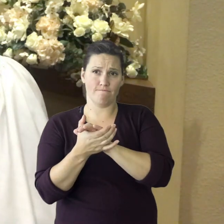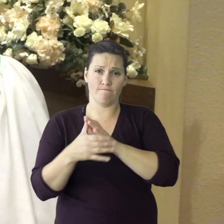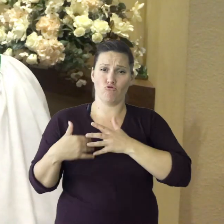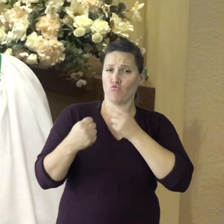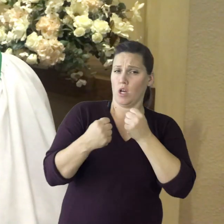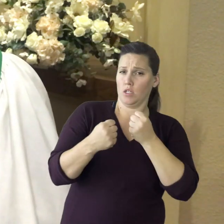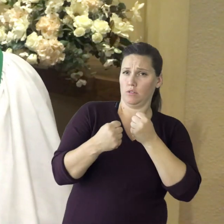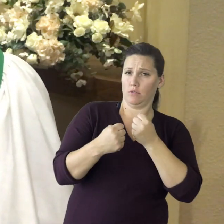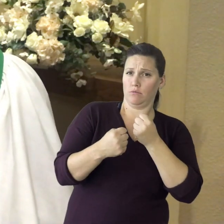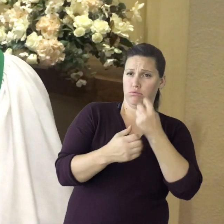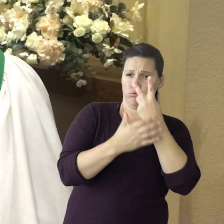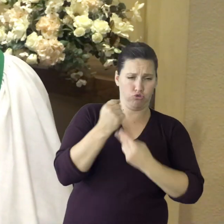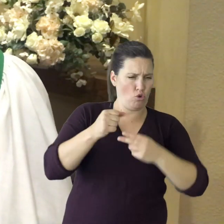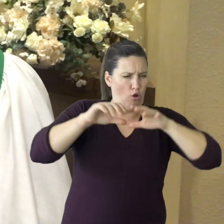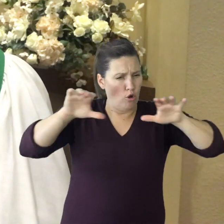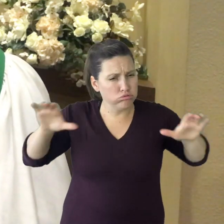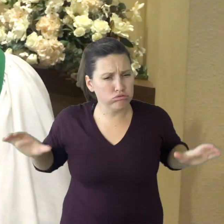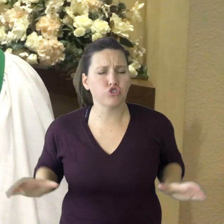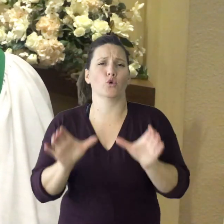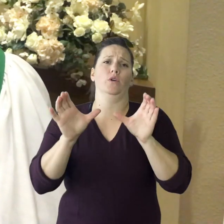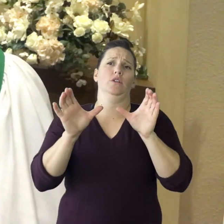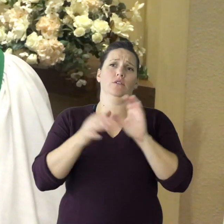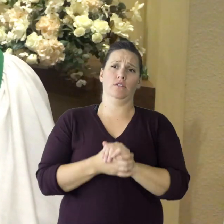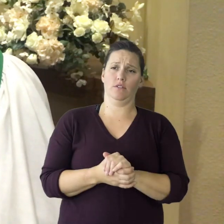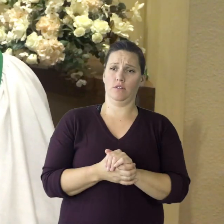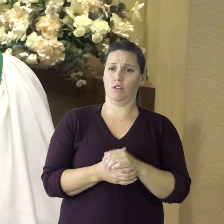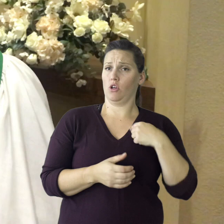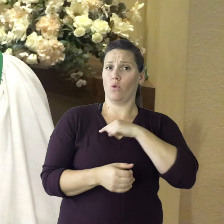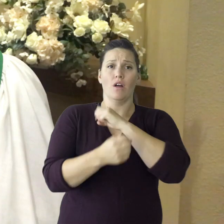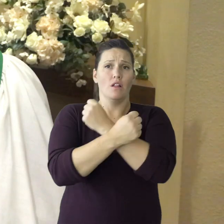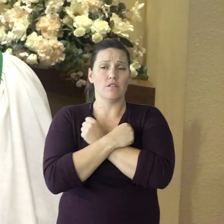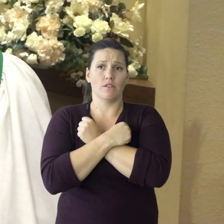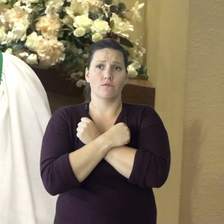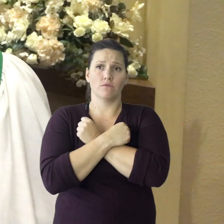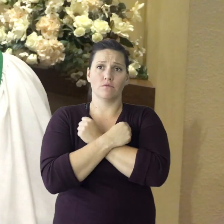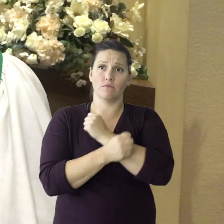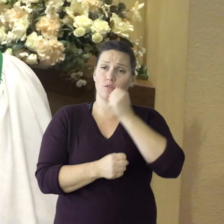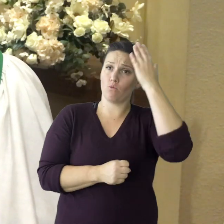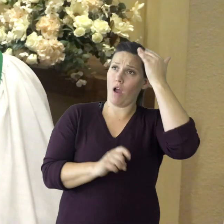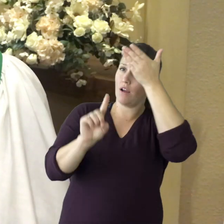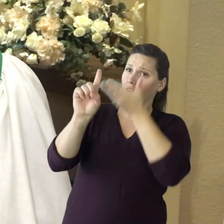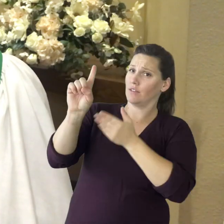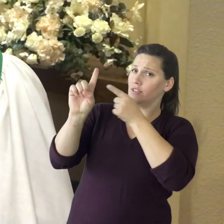this and the power to put it into practice. We